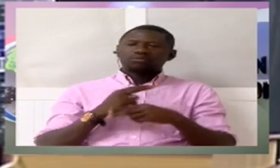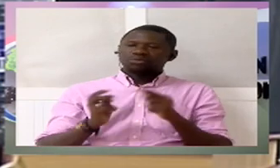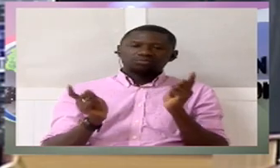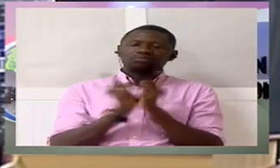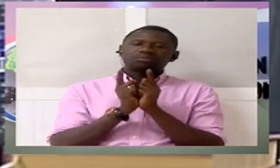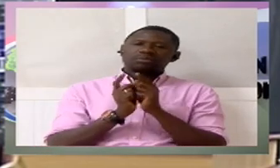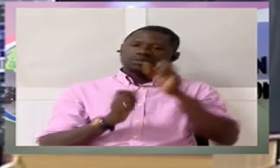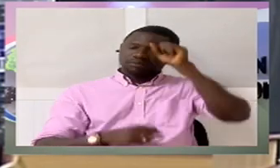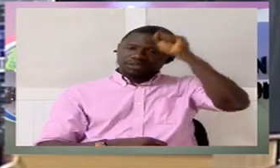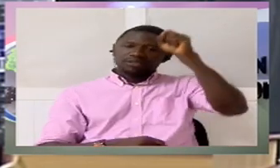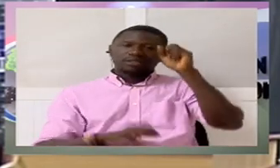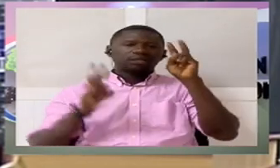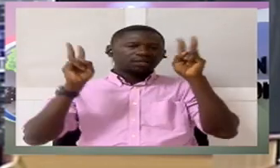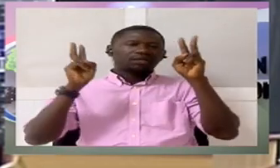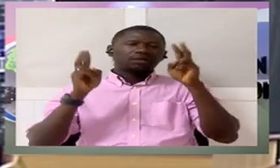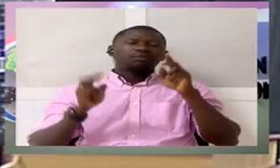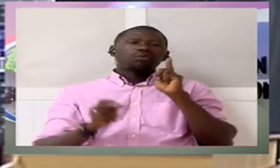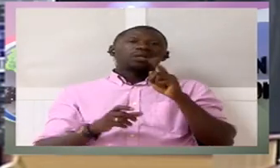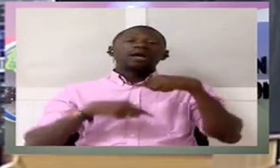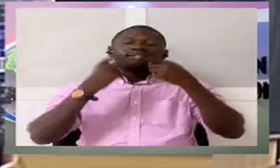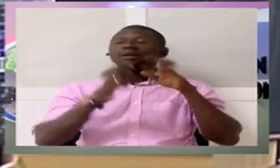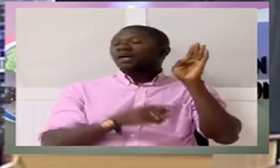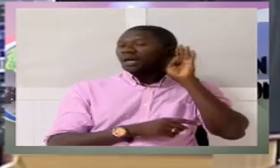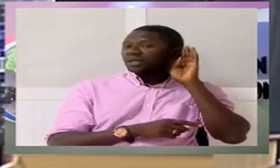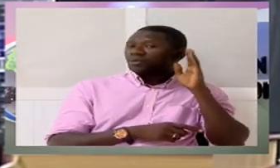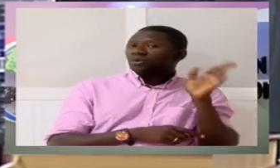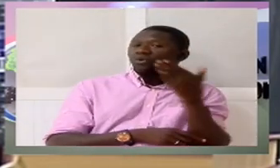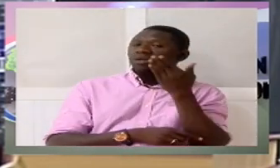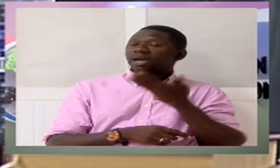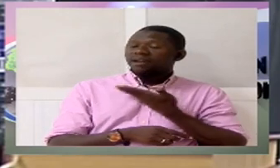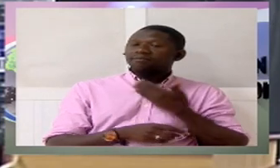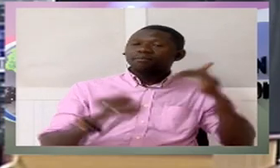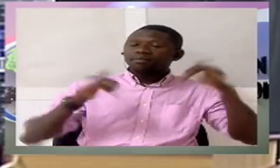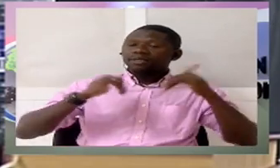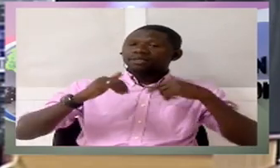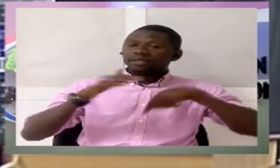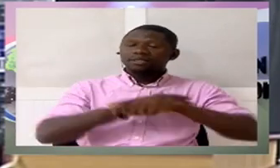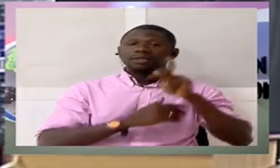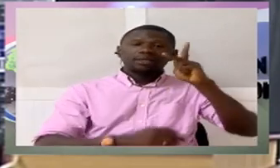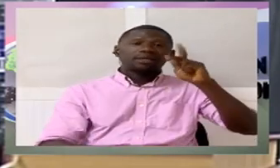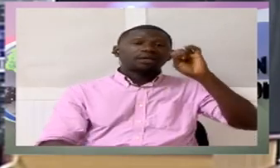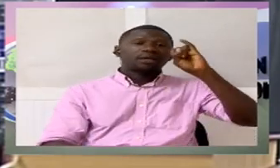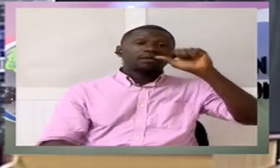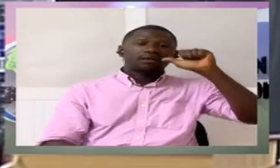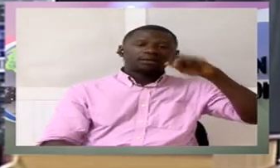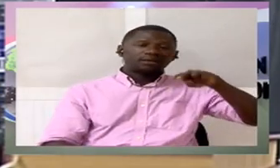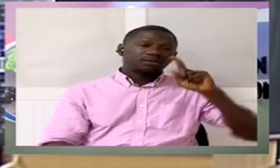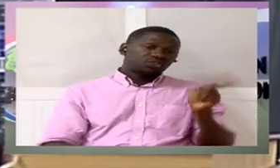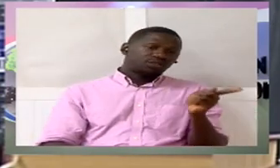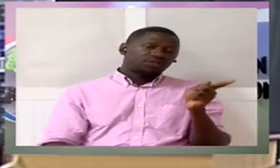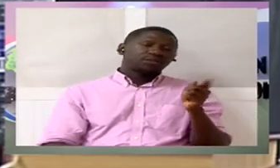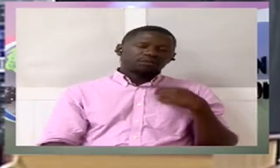him. Natafuko ibita meeting ola Kiang. But then I heard that they were going to have a meeting in Kiang. Komba tungata Kiang. I said, well, let me go to